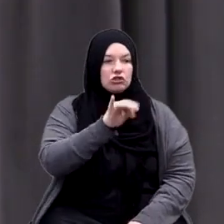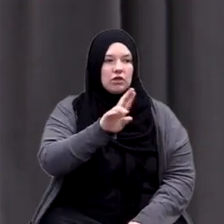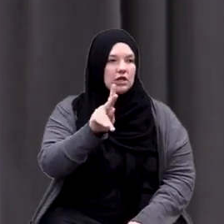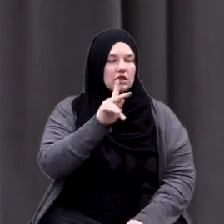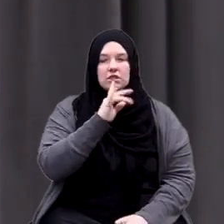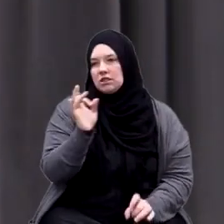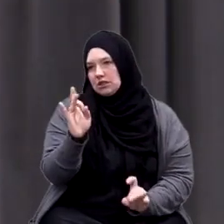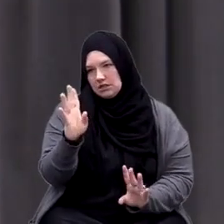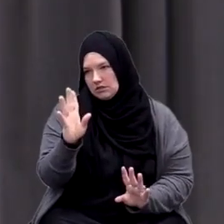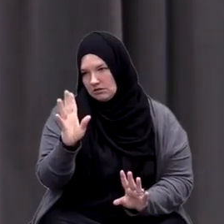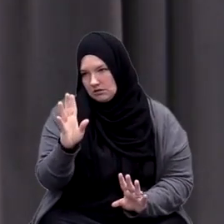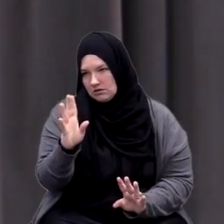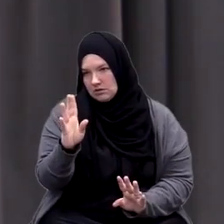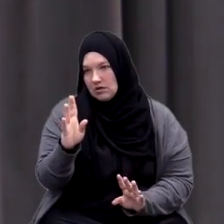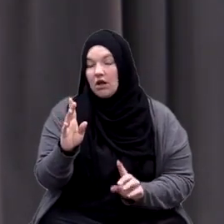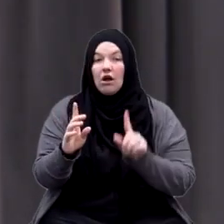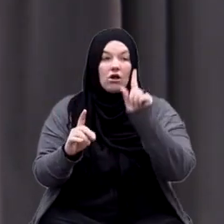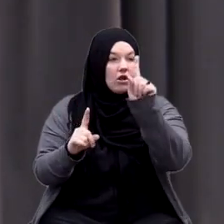injustice.